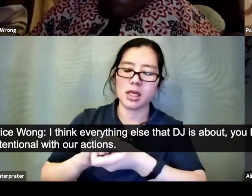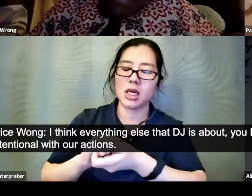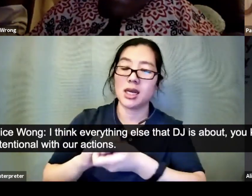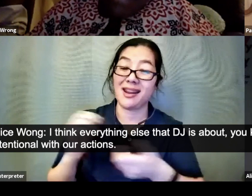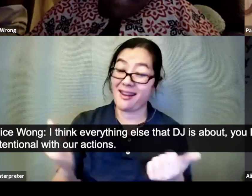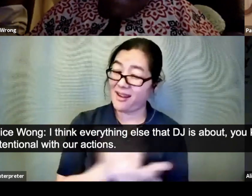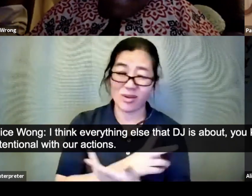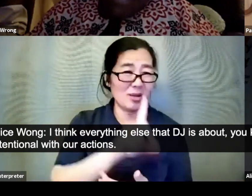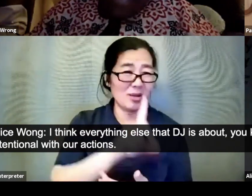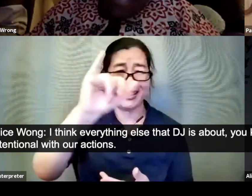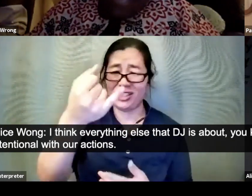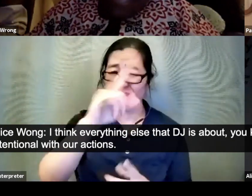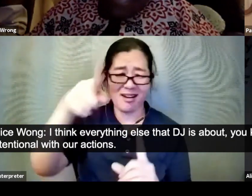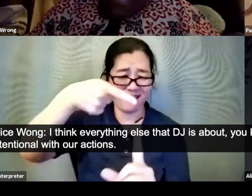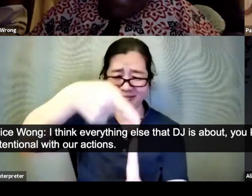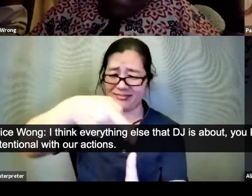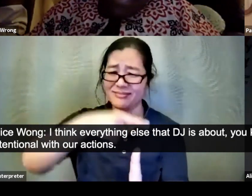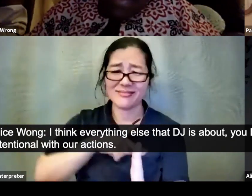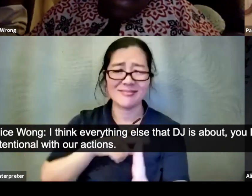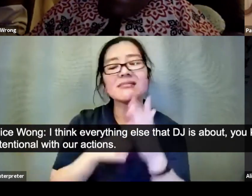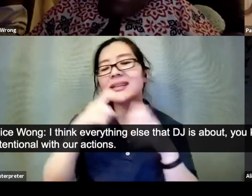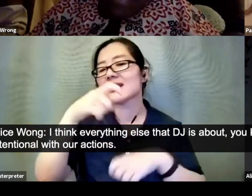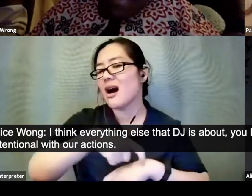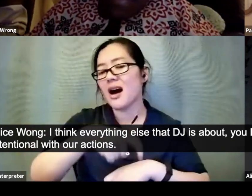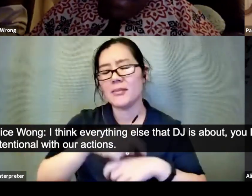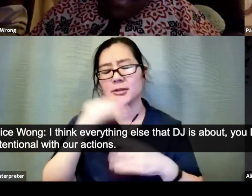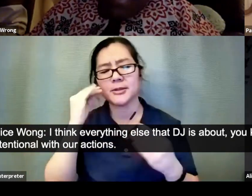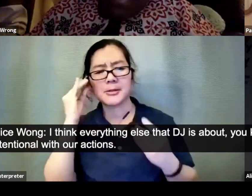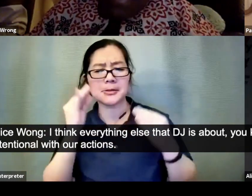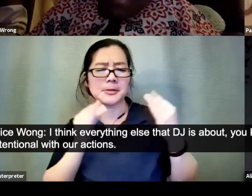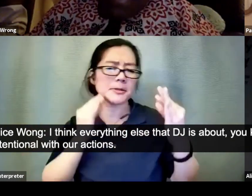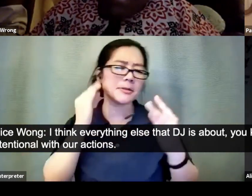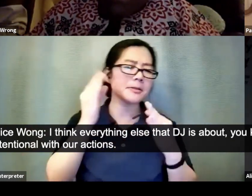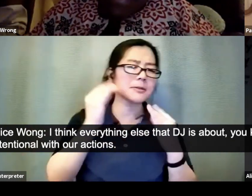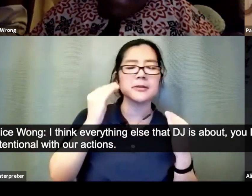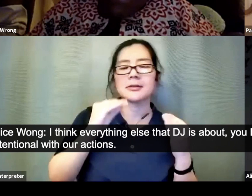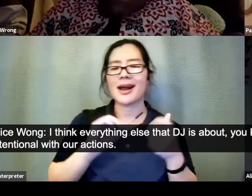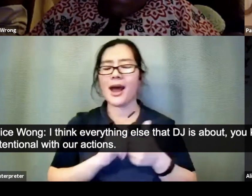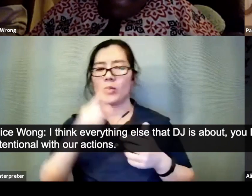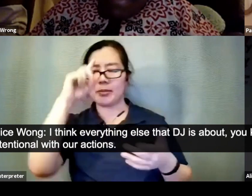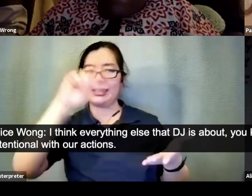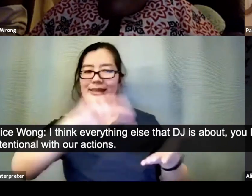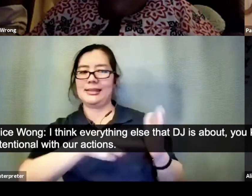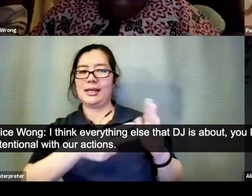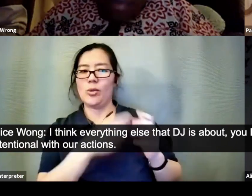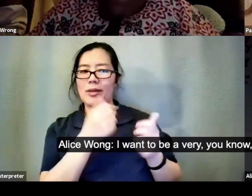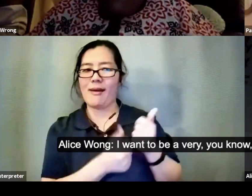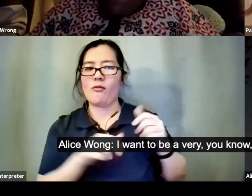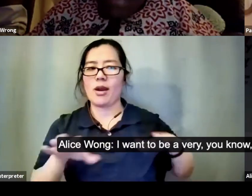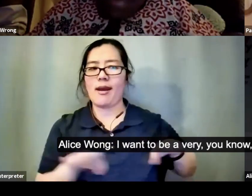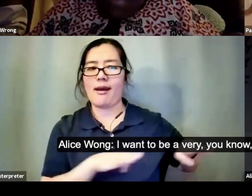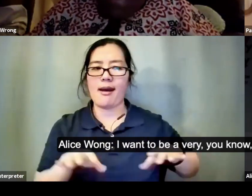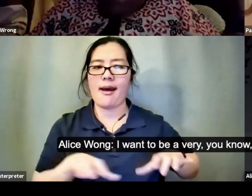about, it takes time to really think about how do we be intentional with our actions. So I want